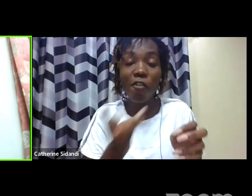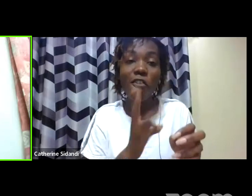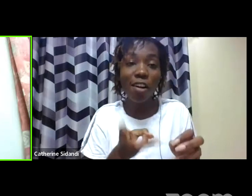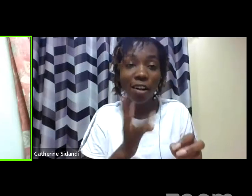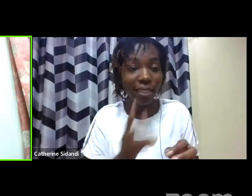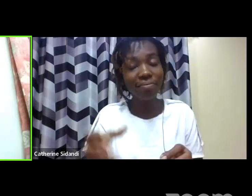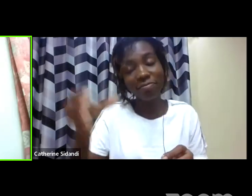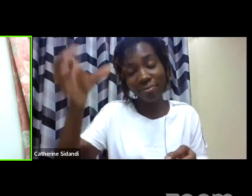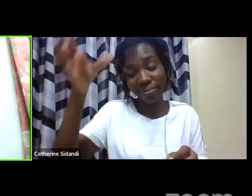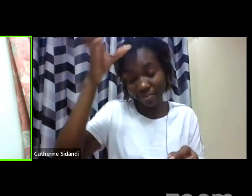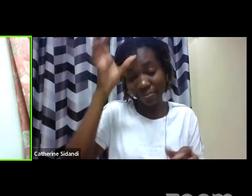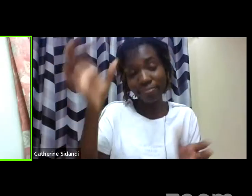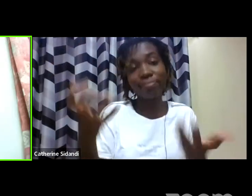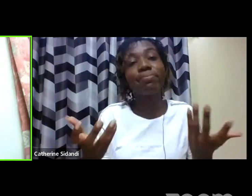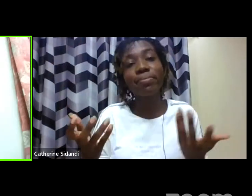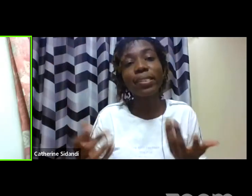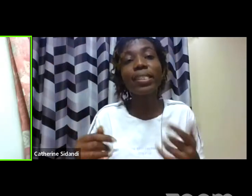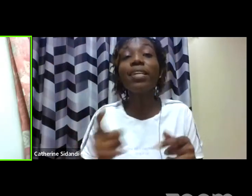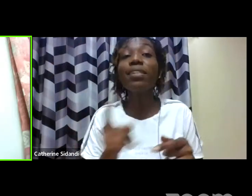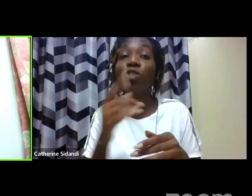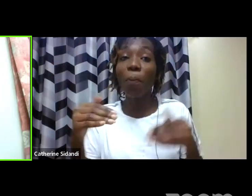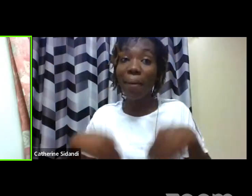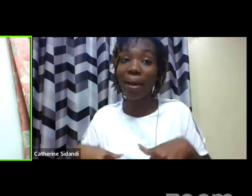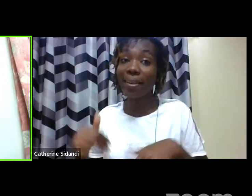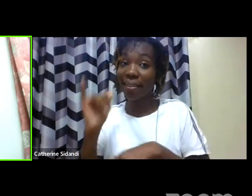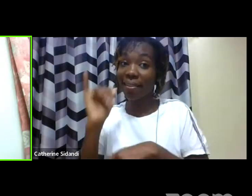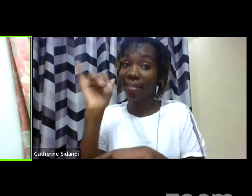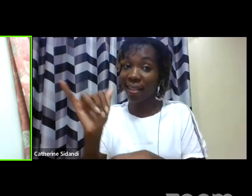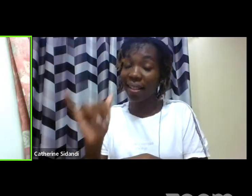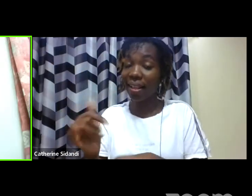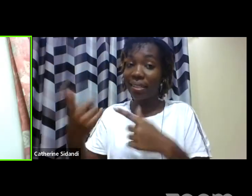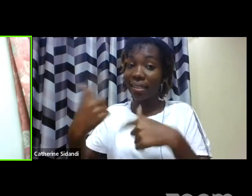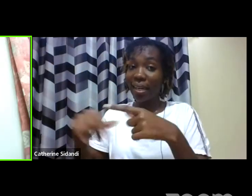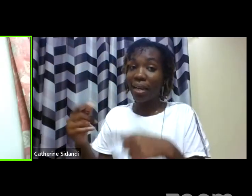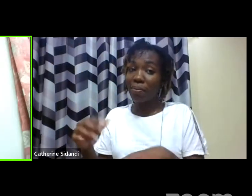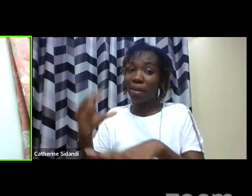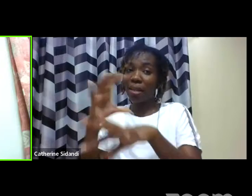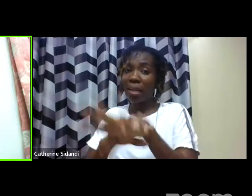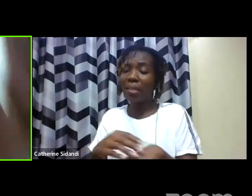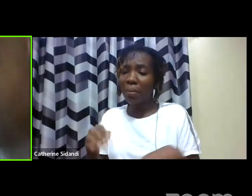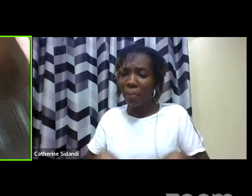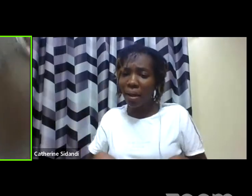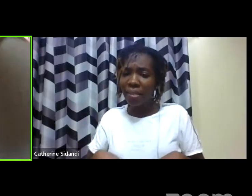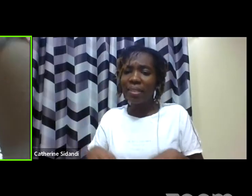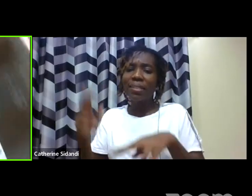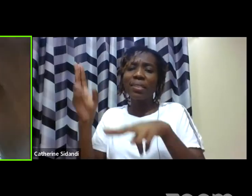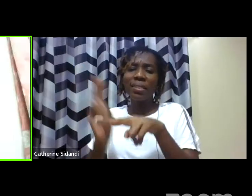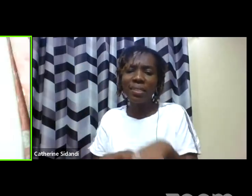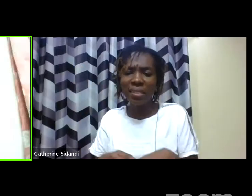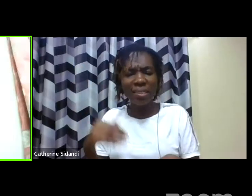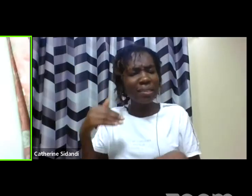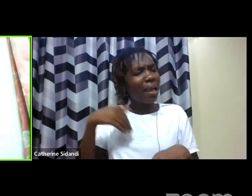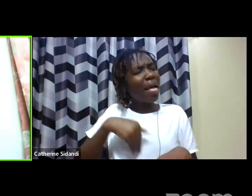banana. So the other monkeys come and find this one monkey just sitting here hungry, and we're all hungry, and there's a banana up